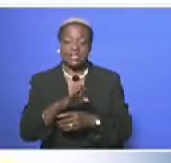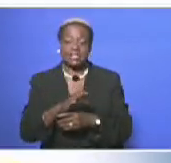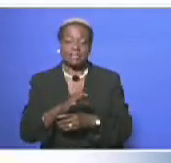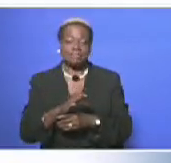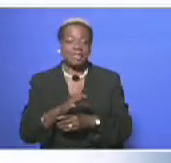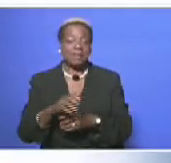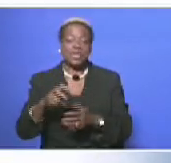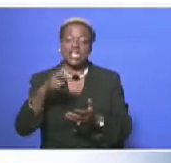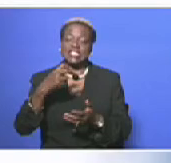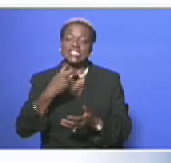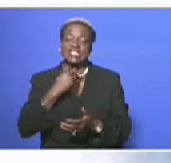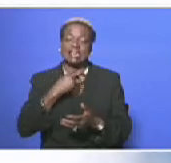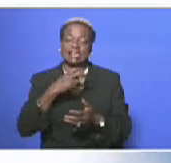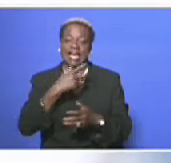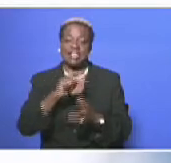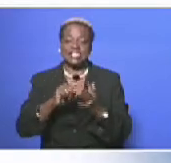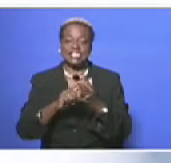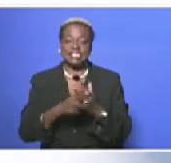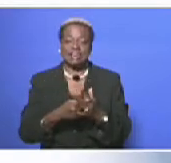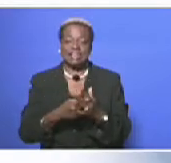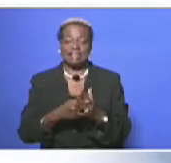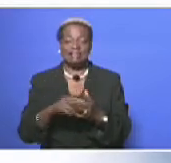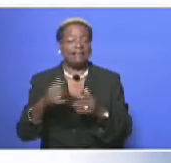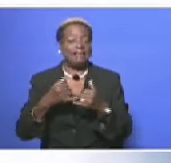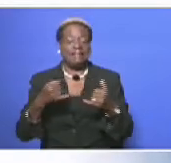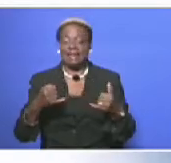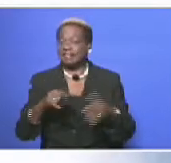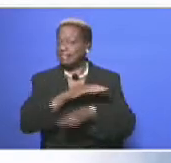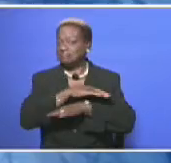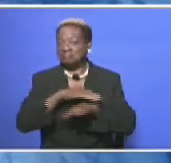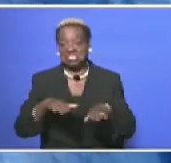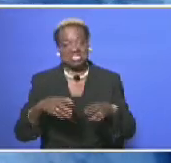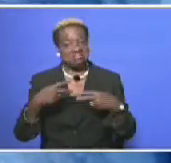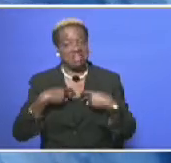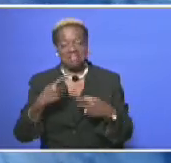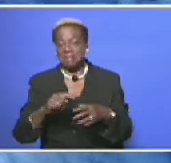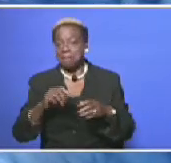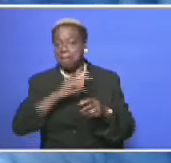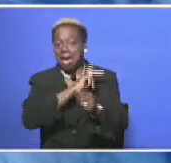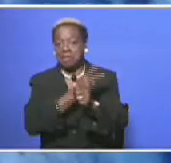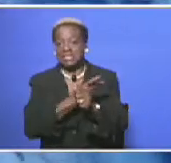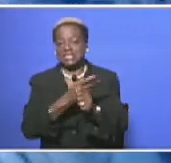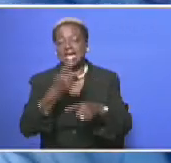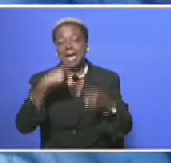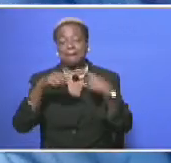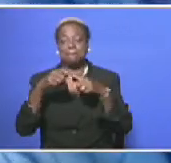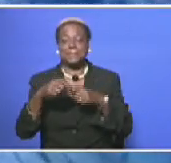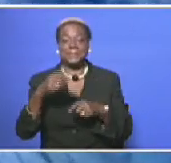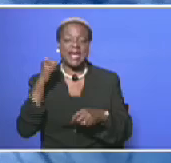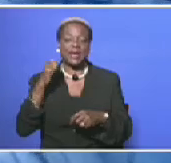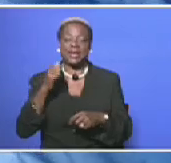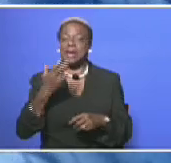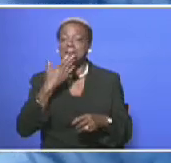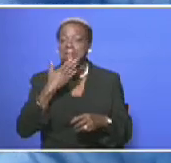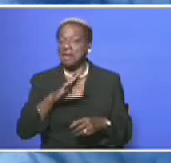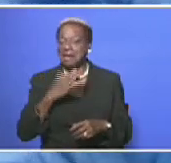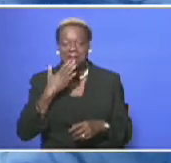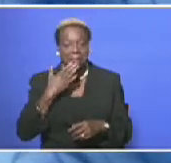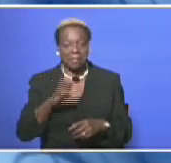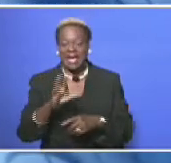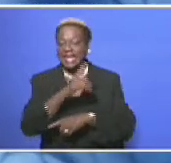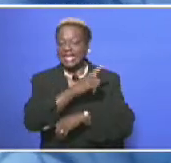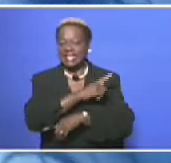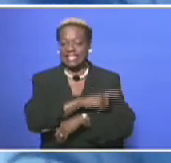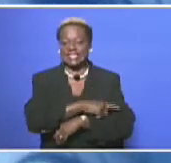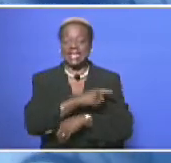we didn't have the firepower to come back, so we had a bad day. We are the defending champions, so all of the boats now are just